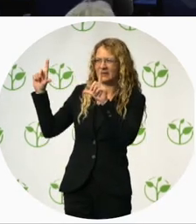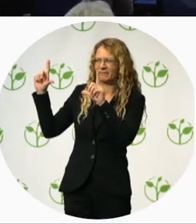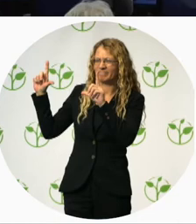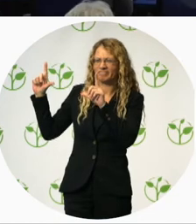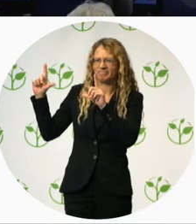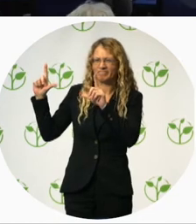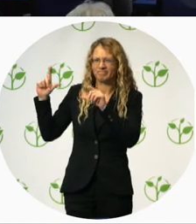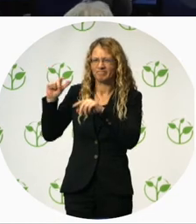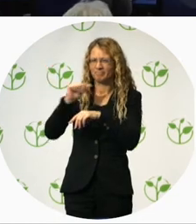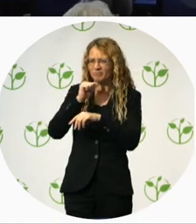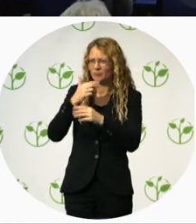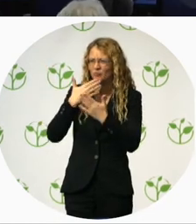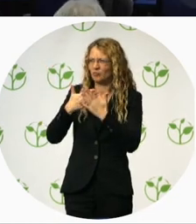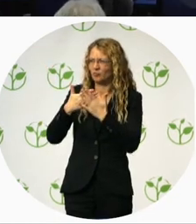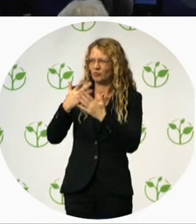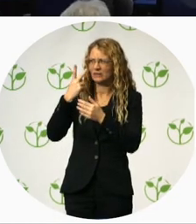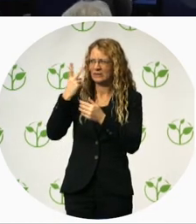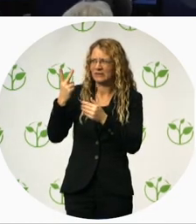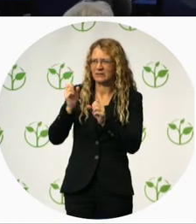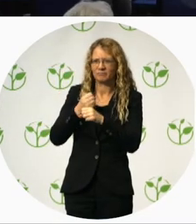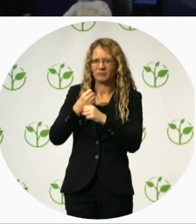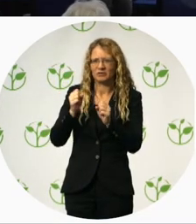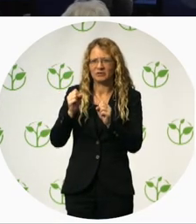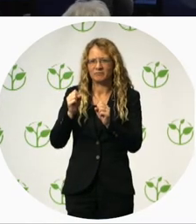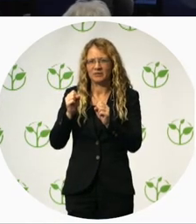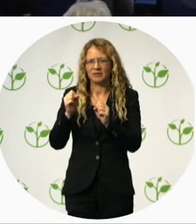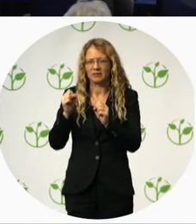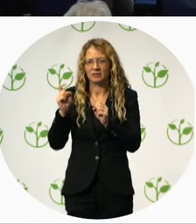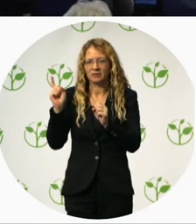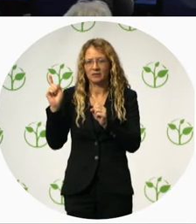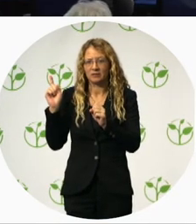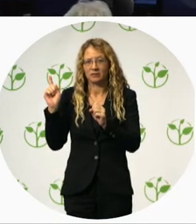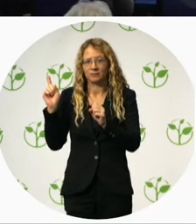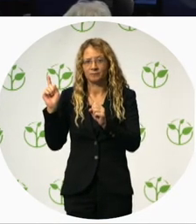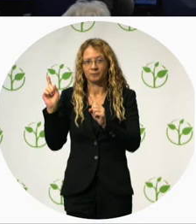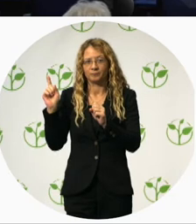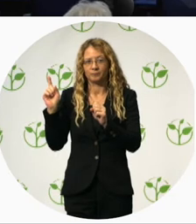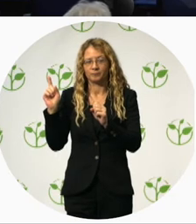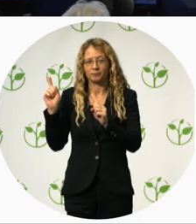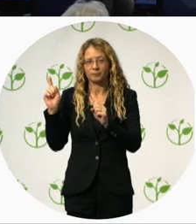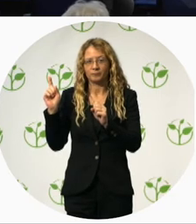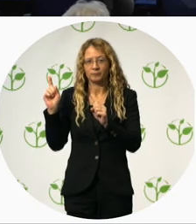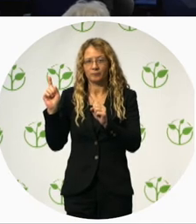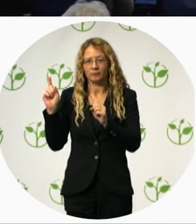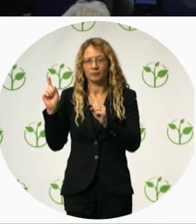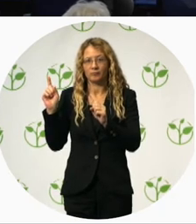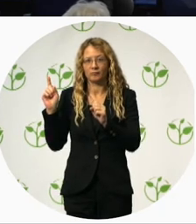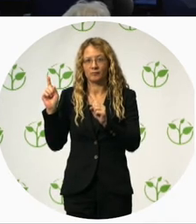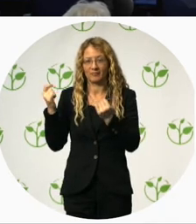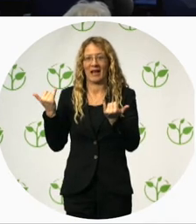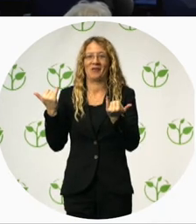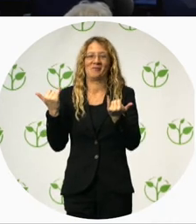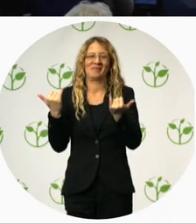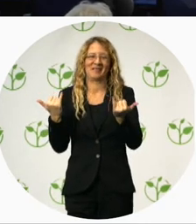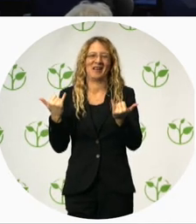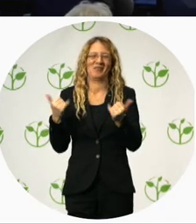Yeah, I know. Yeah, but I jetzt.